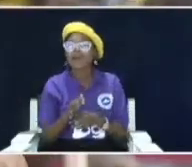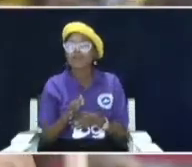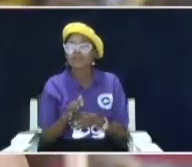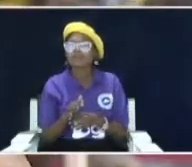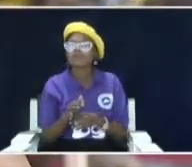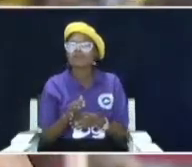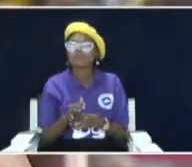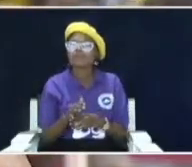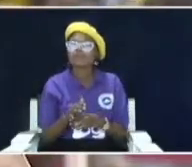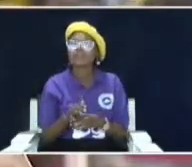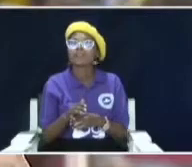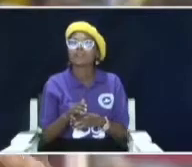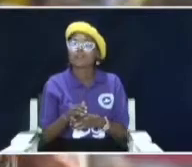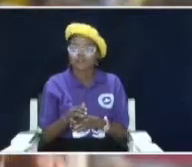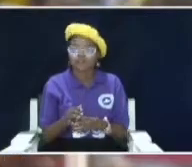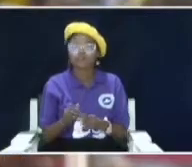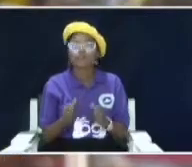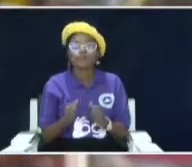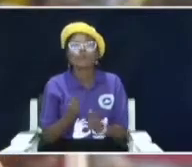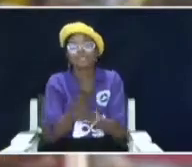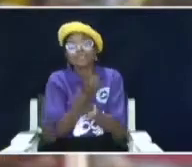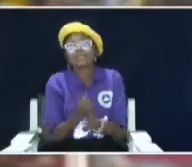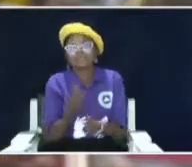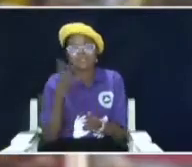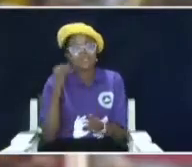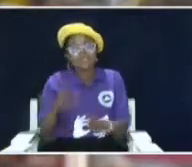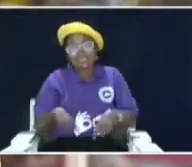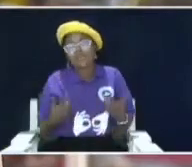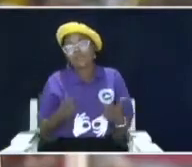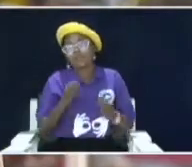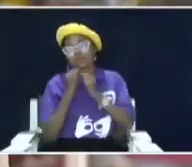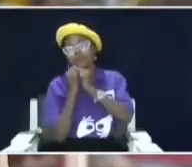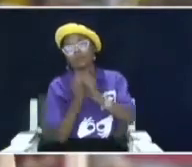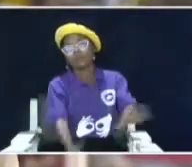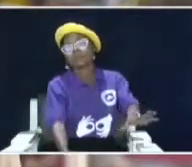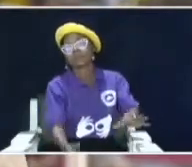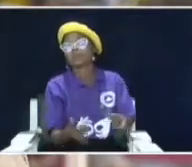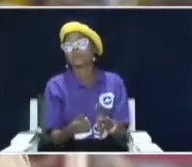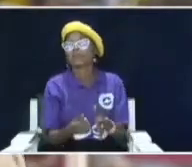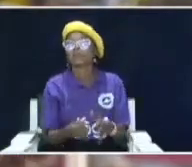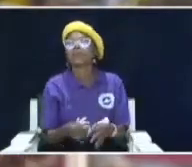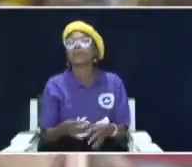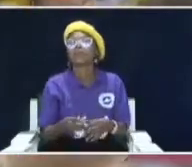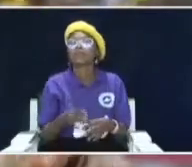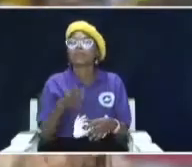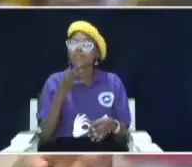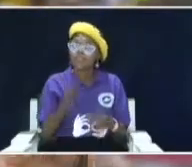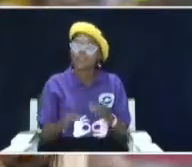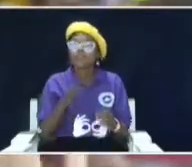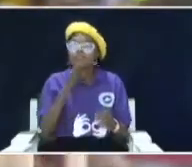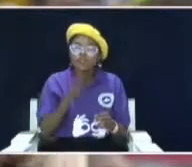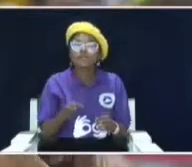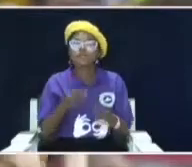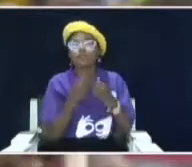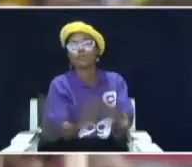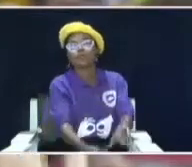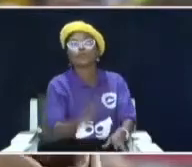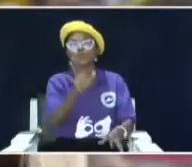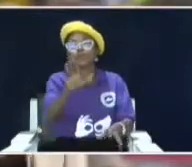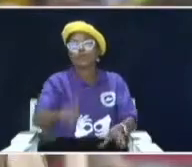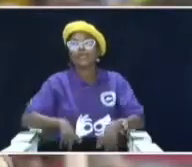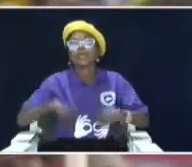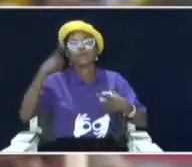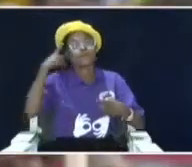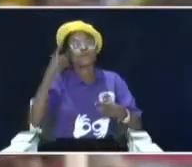whosoever will save his life will lose it. And anyone that will lose his life will find it, particularly when